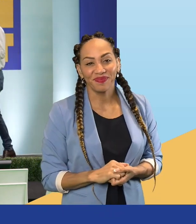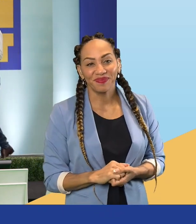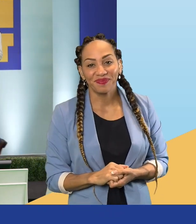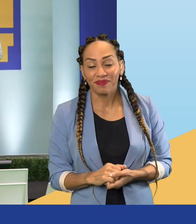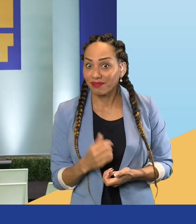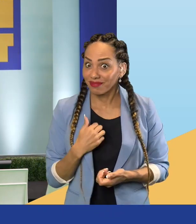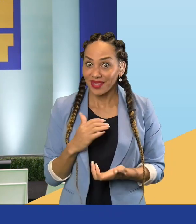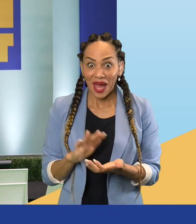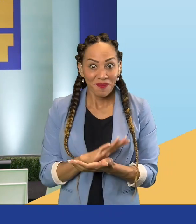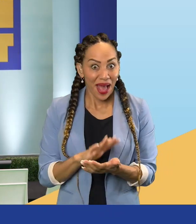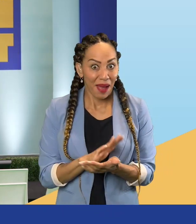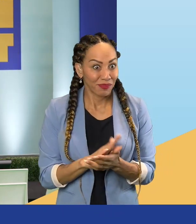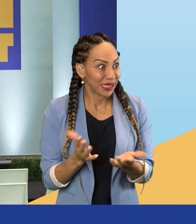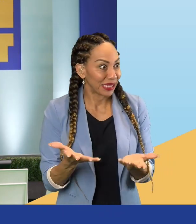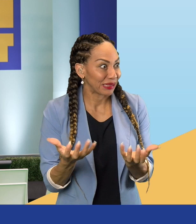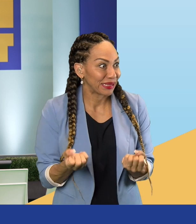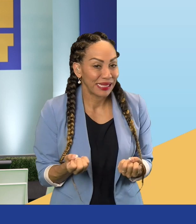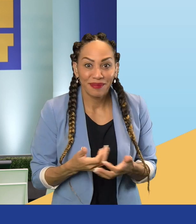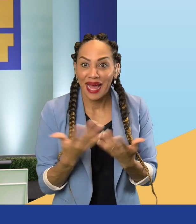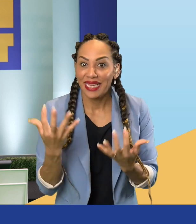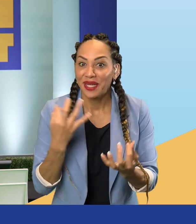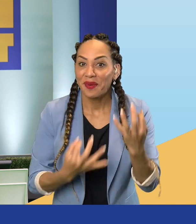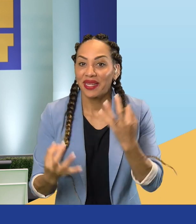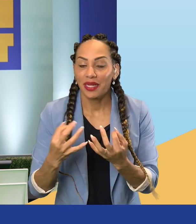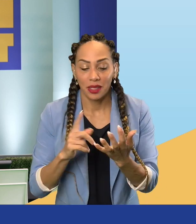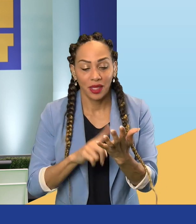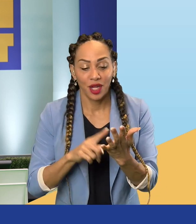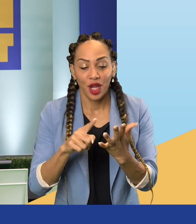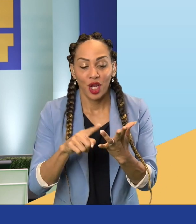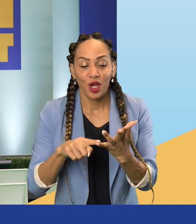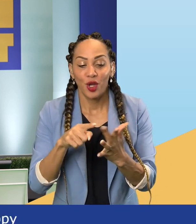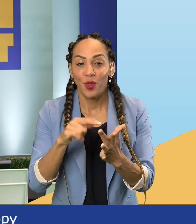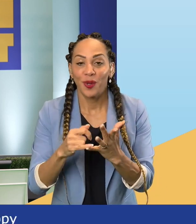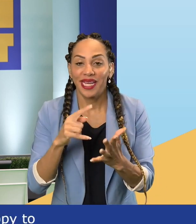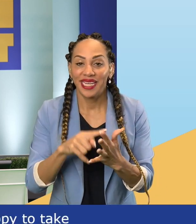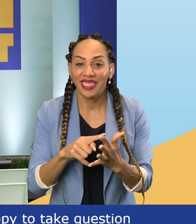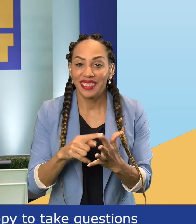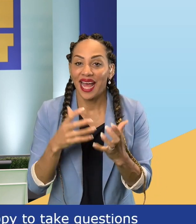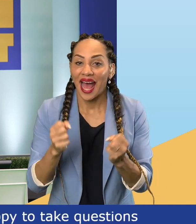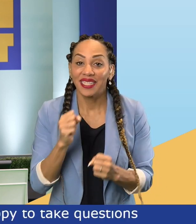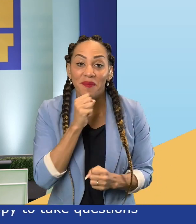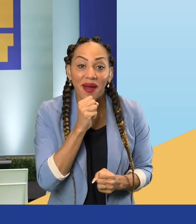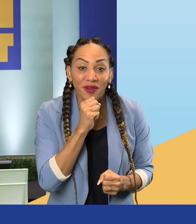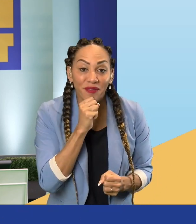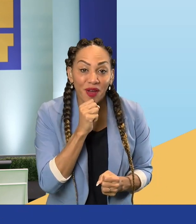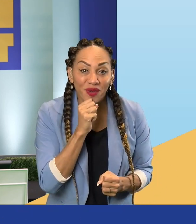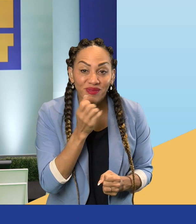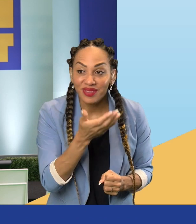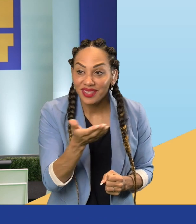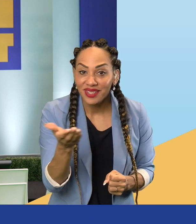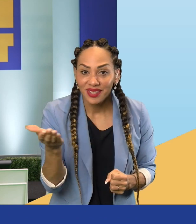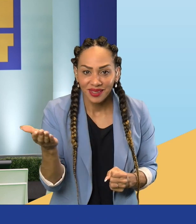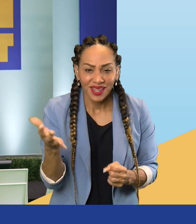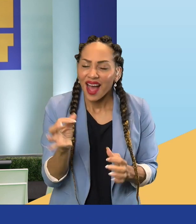now to take any questions from the audience. Louise has kindly got a microphone if anyone would like to ask a question. Nothing is off limits.